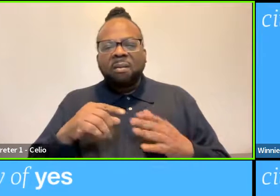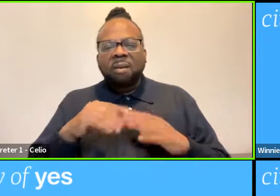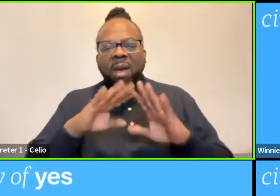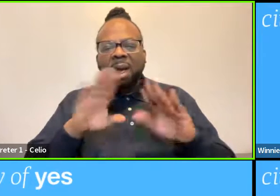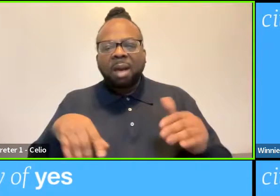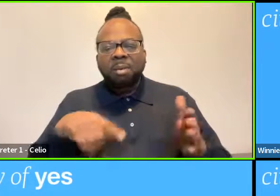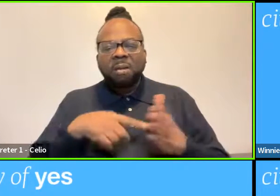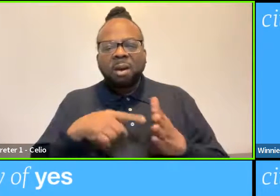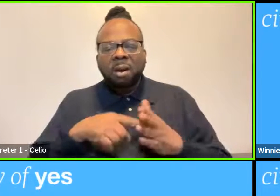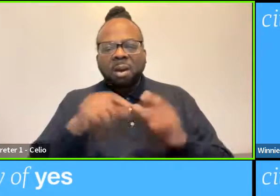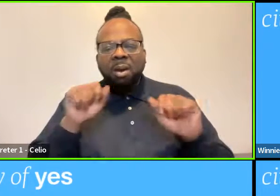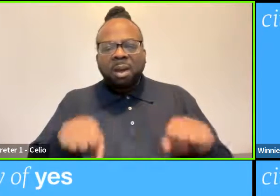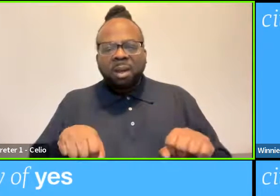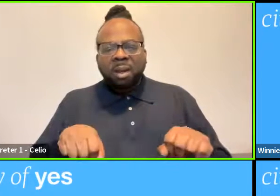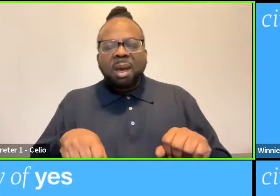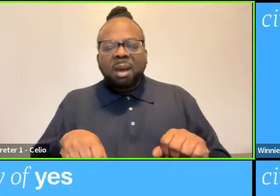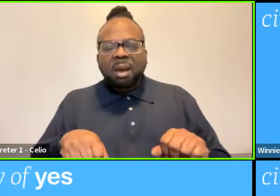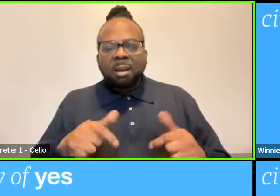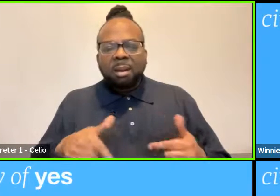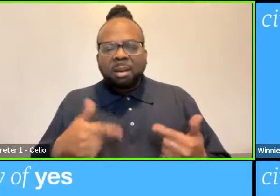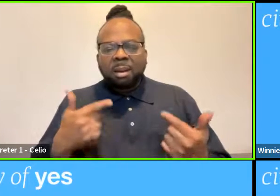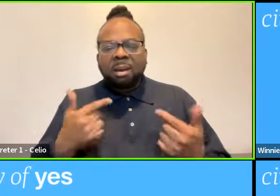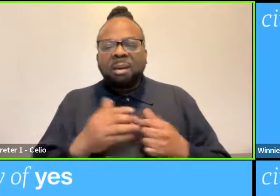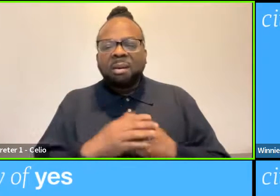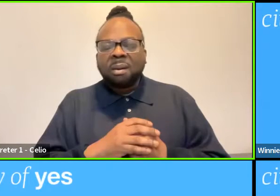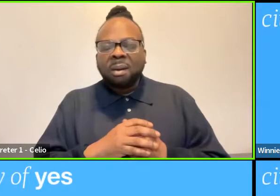similar to HPD financing,